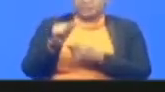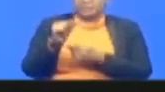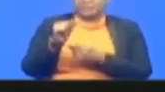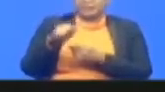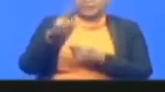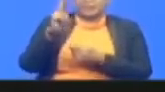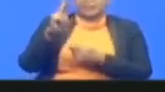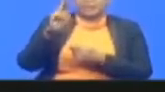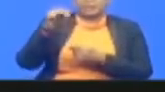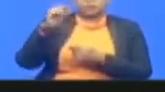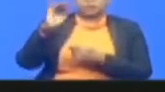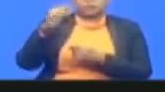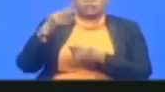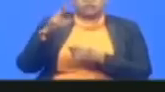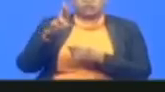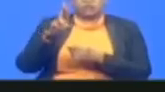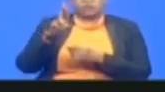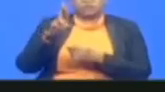Rights Commission, among others.